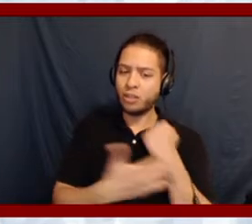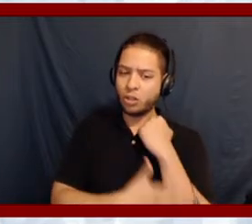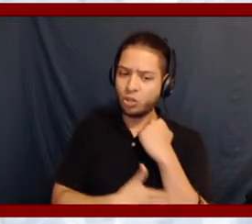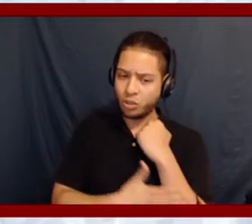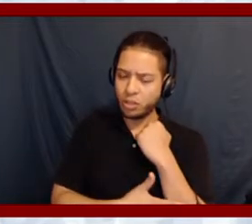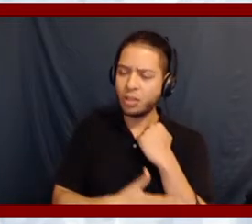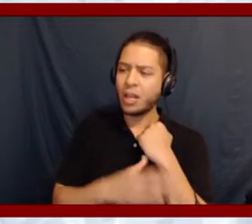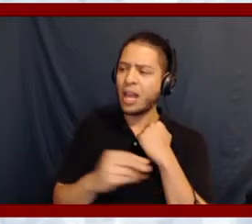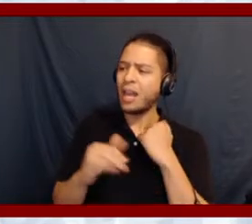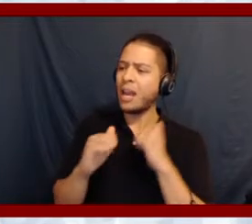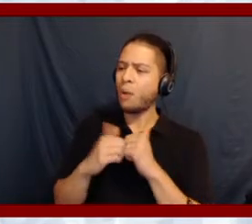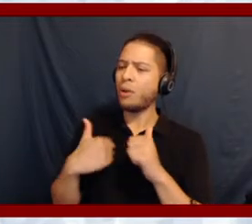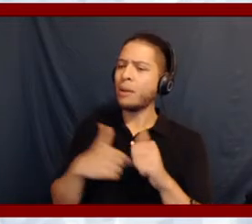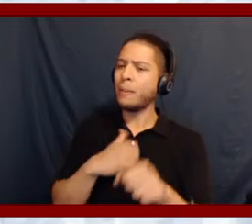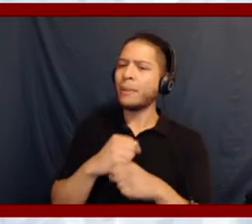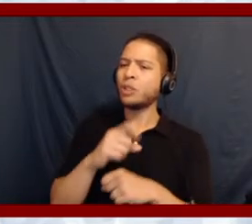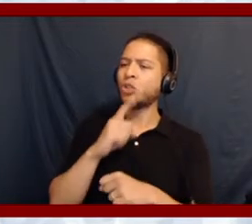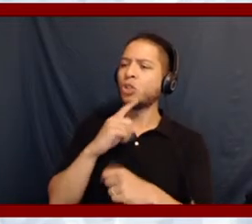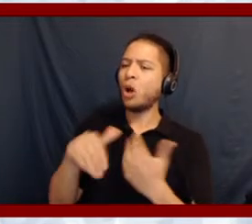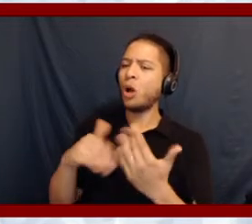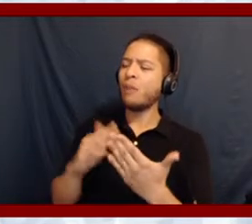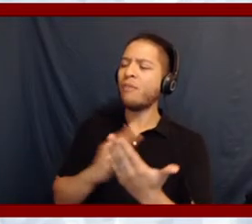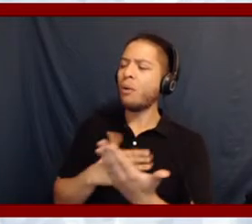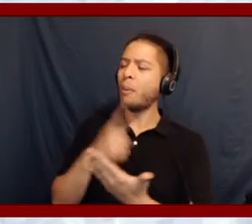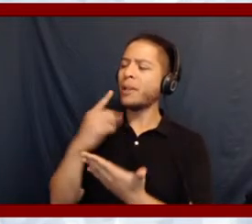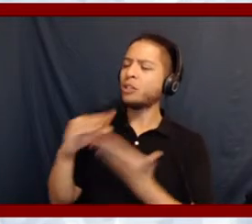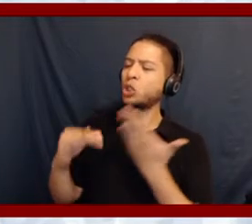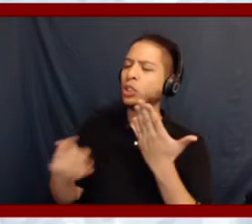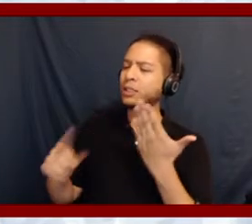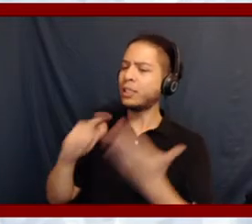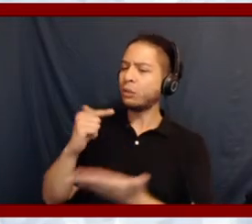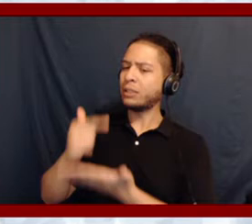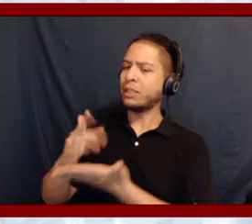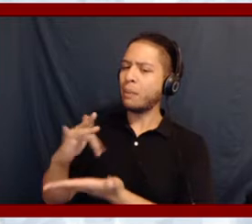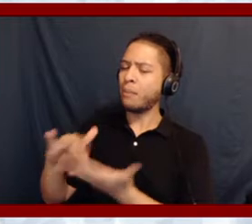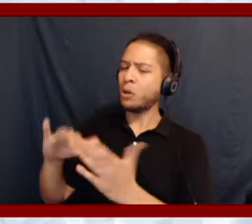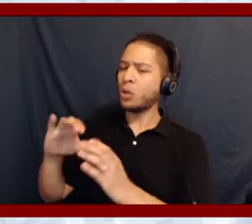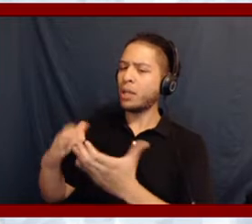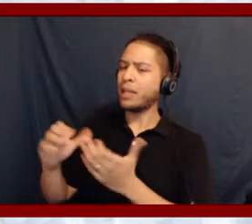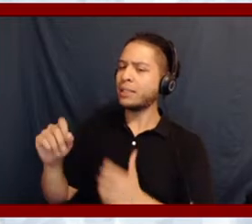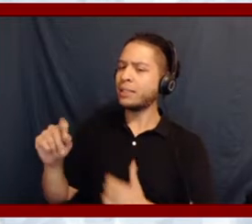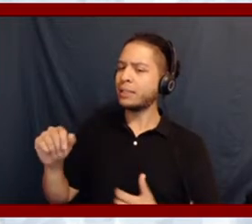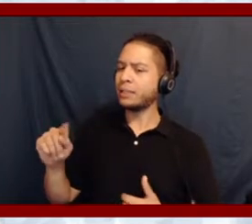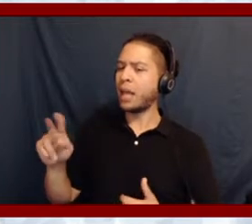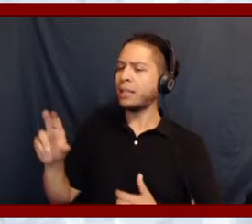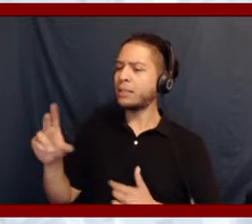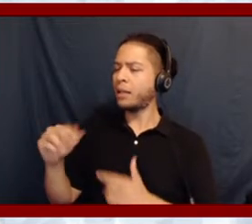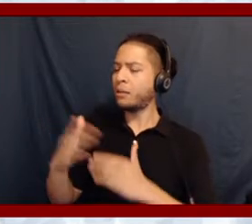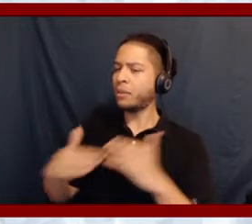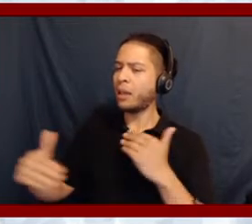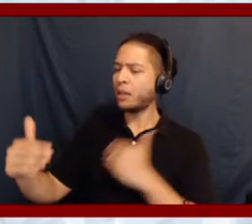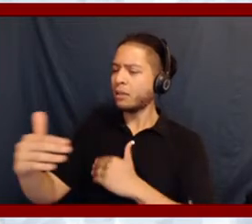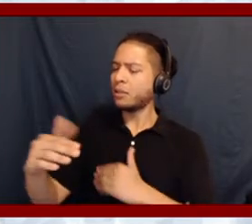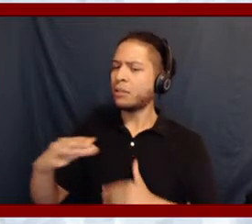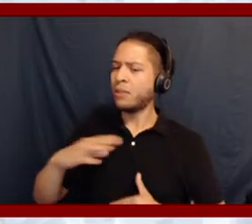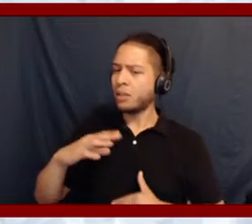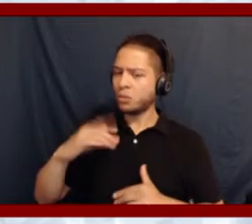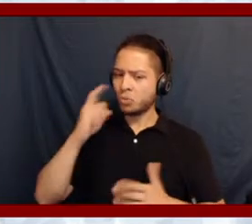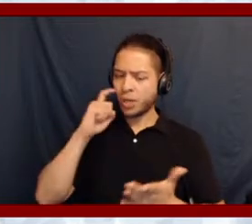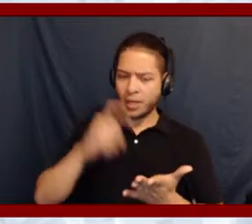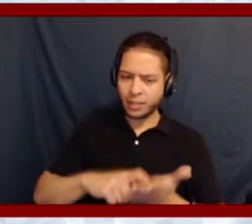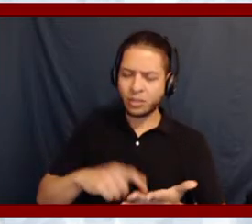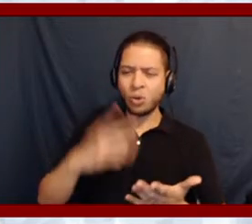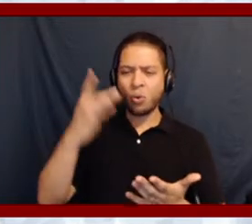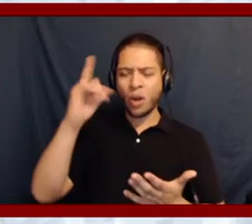middle-class status and beyond, why does the federal government not assess the infrastructure needs of these institutions and